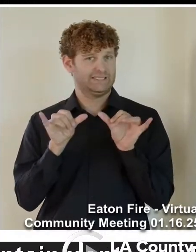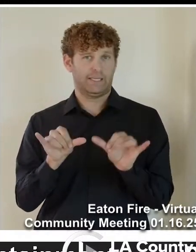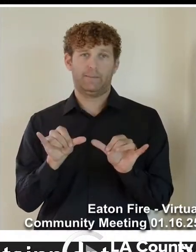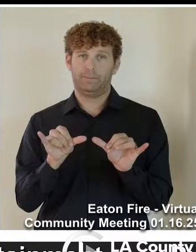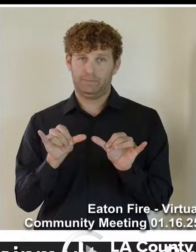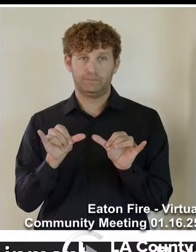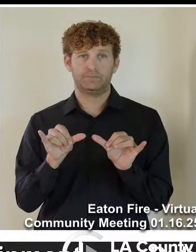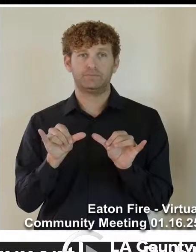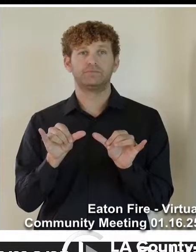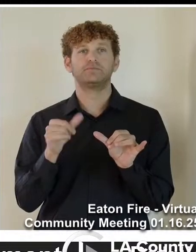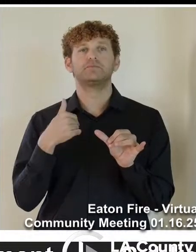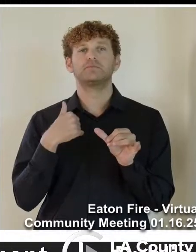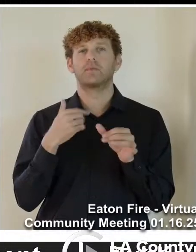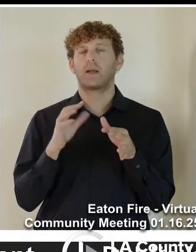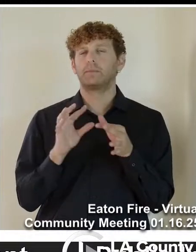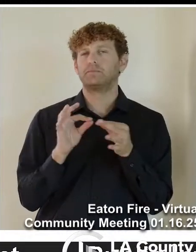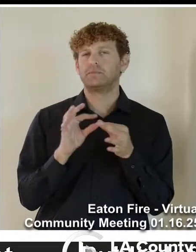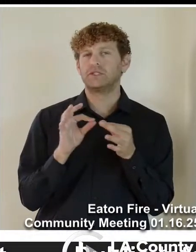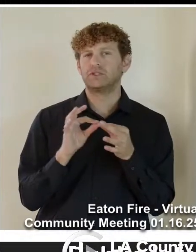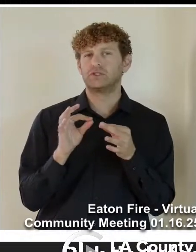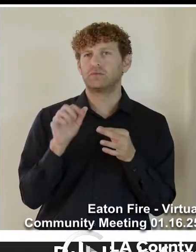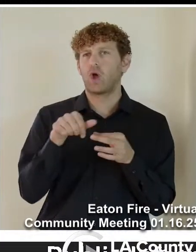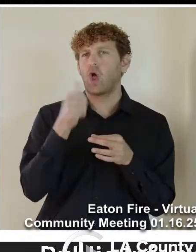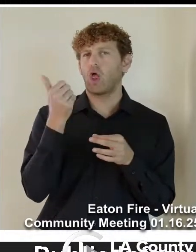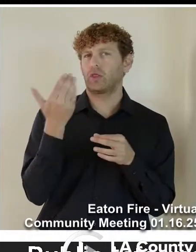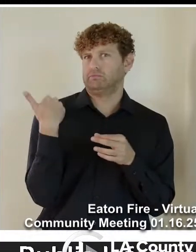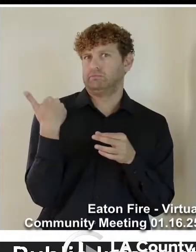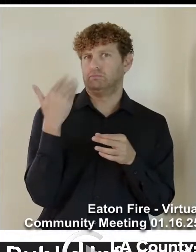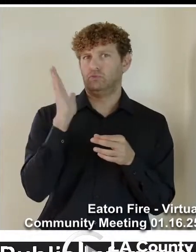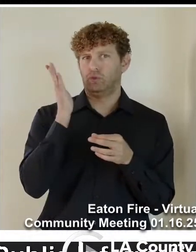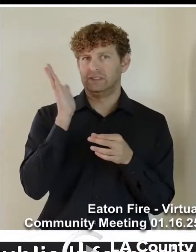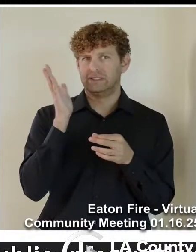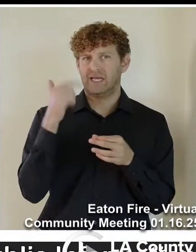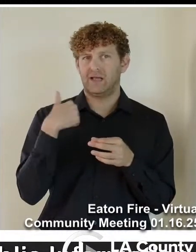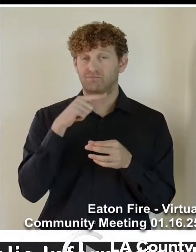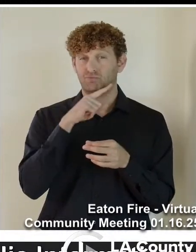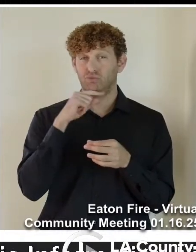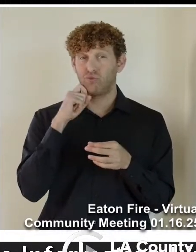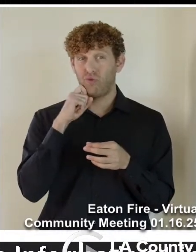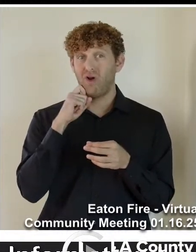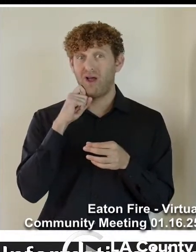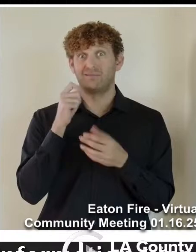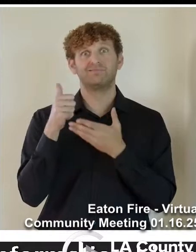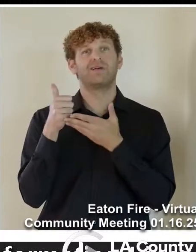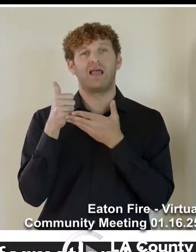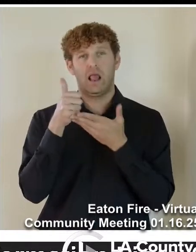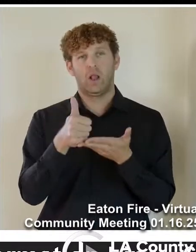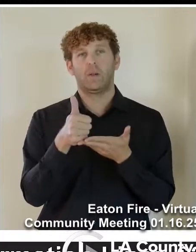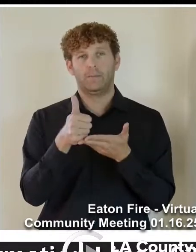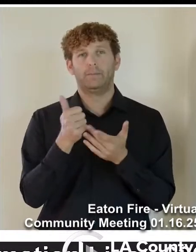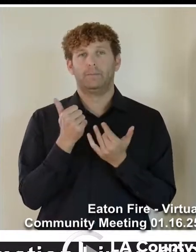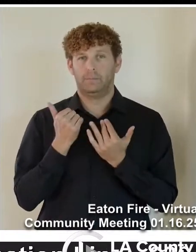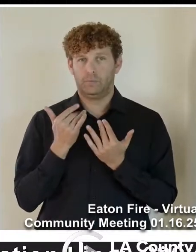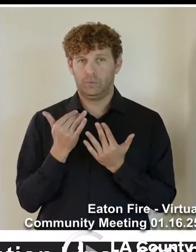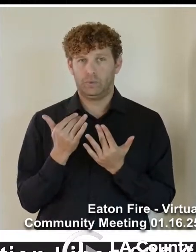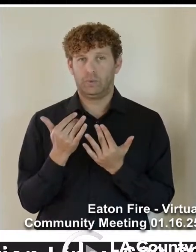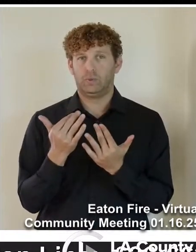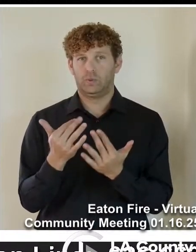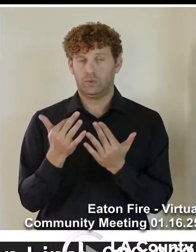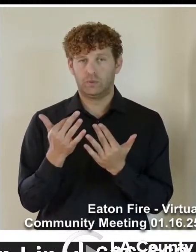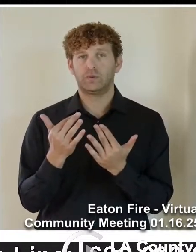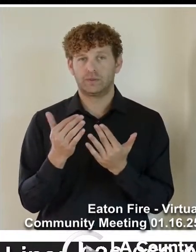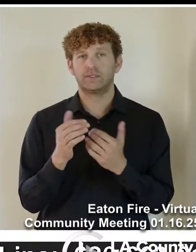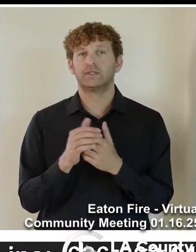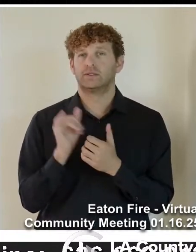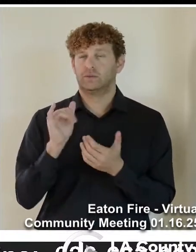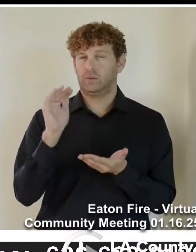other briefings how those dry conditions help burn some of those fuels down. You just heard